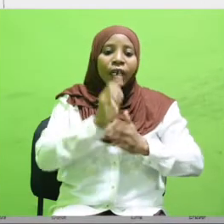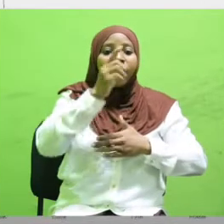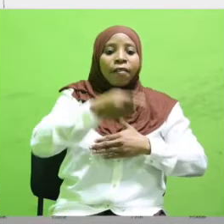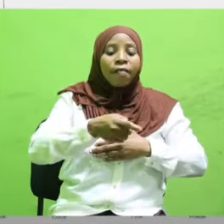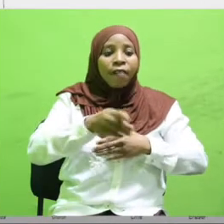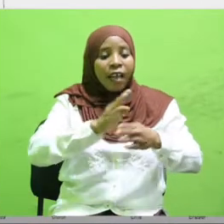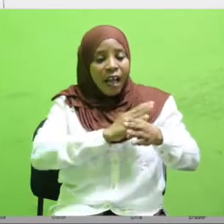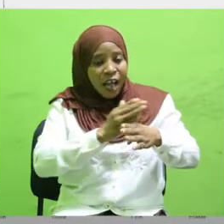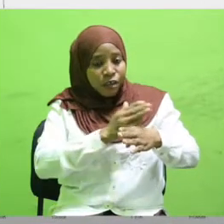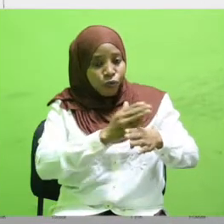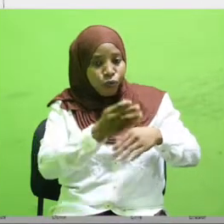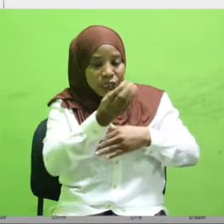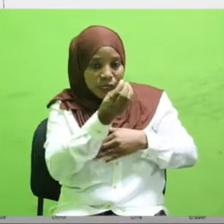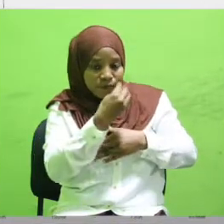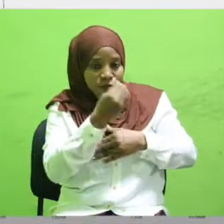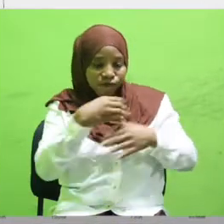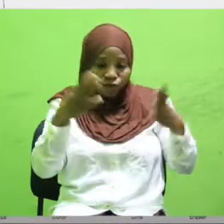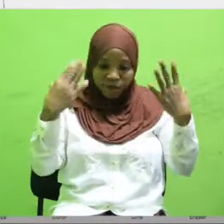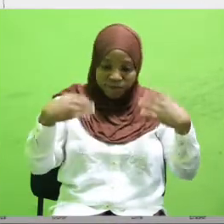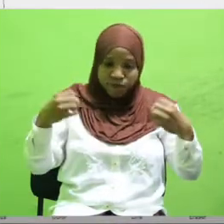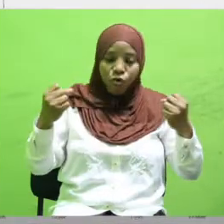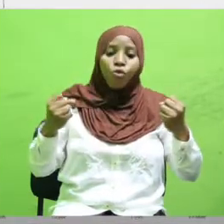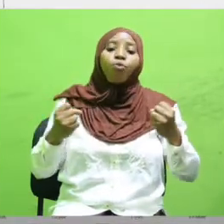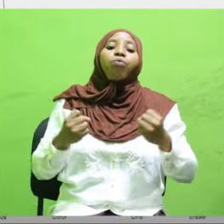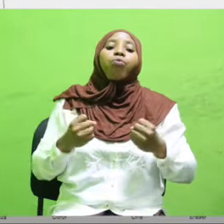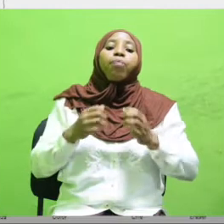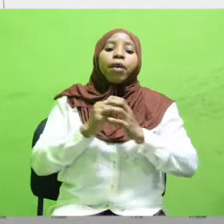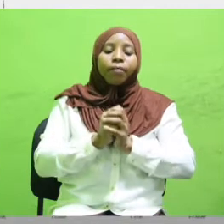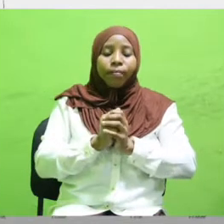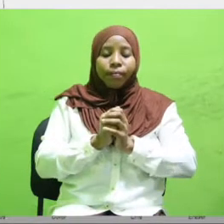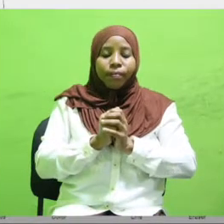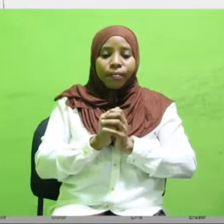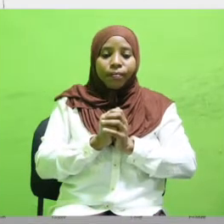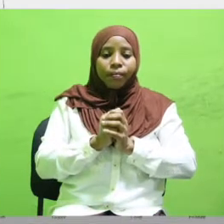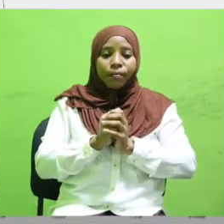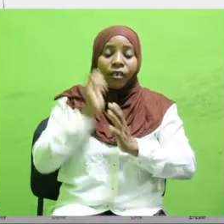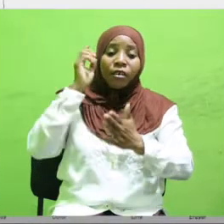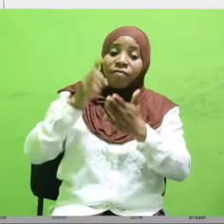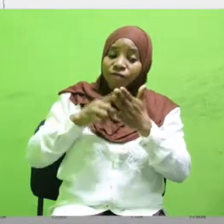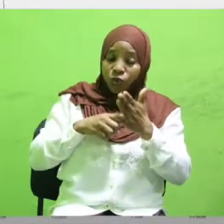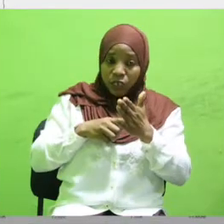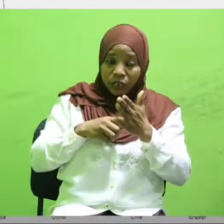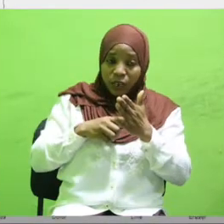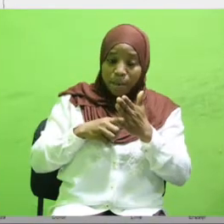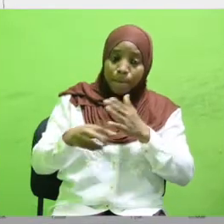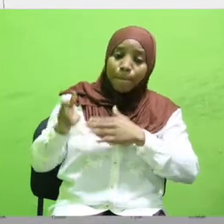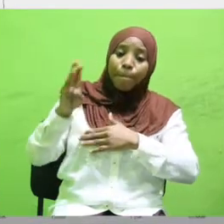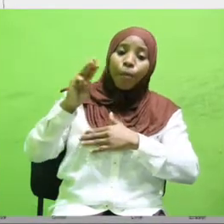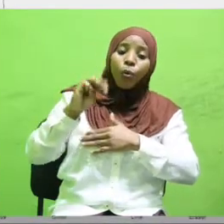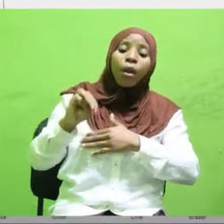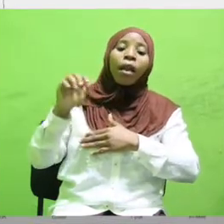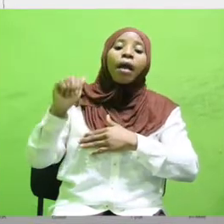humans. Some types of fungus can be eaten and are edible. For example, mushrooms